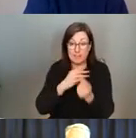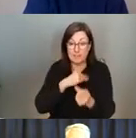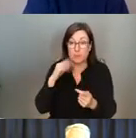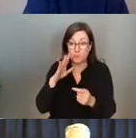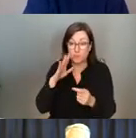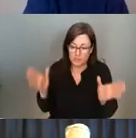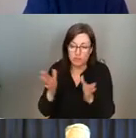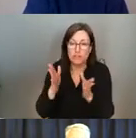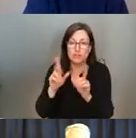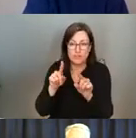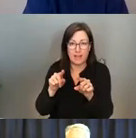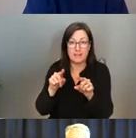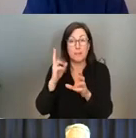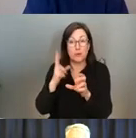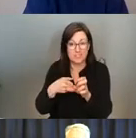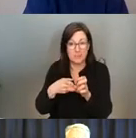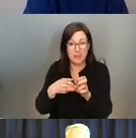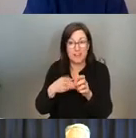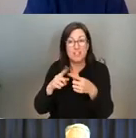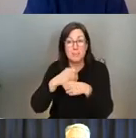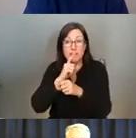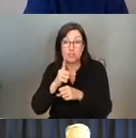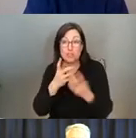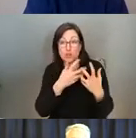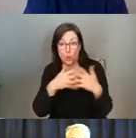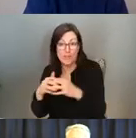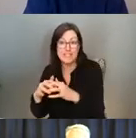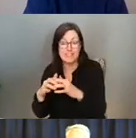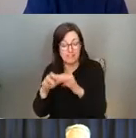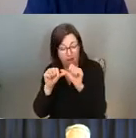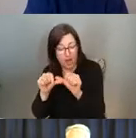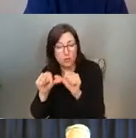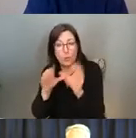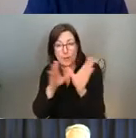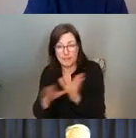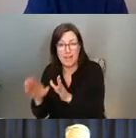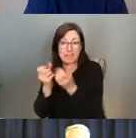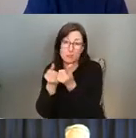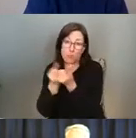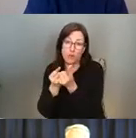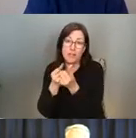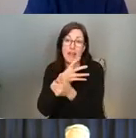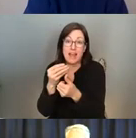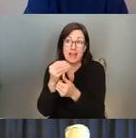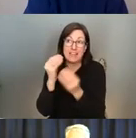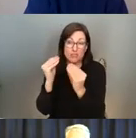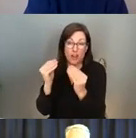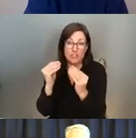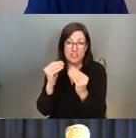attend and participate in order to ensure cohesive and ongoing planning, support, instruction,